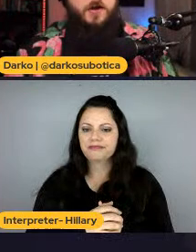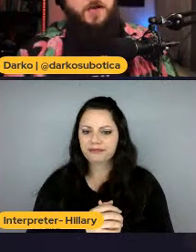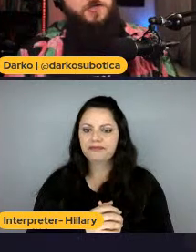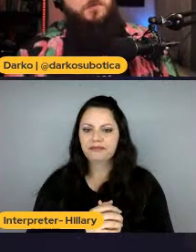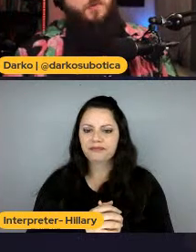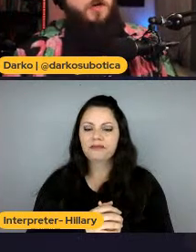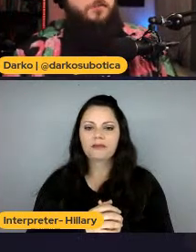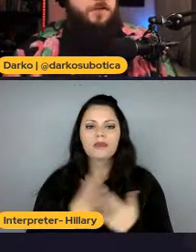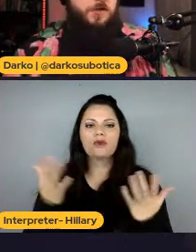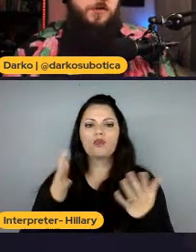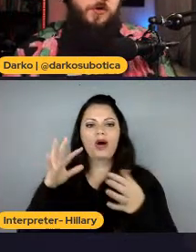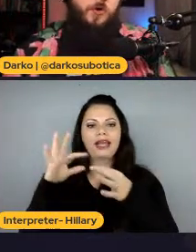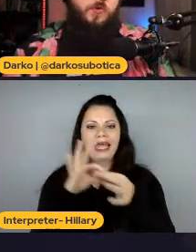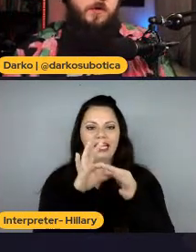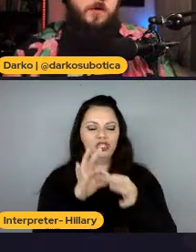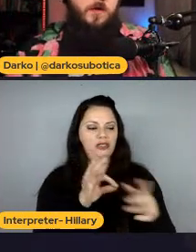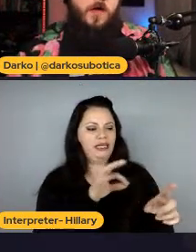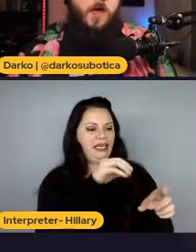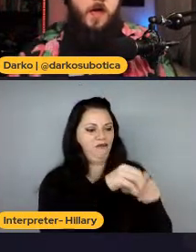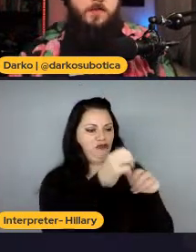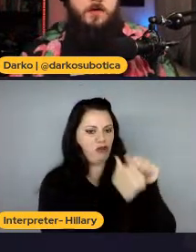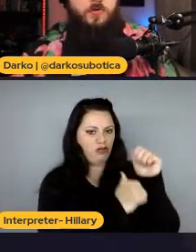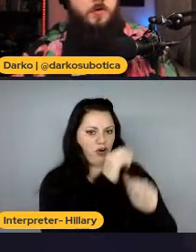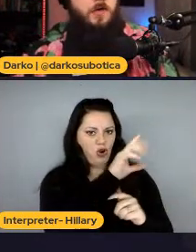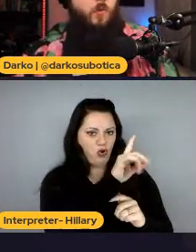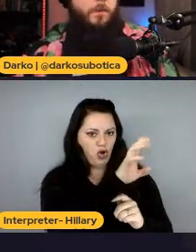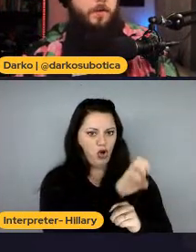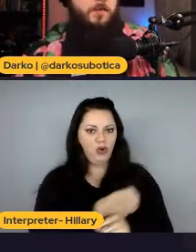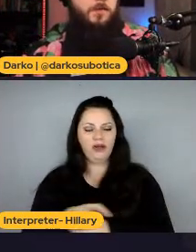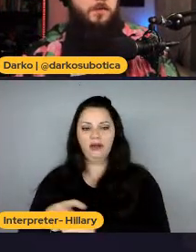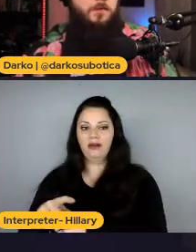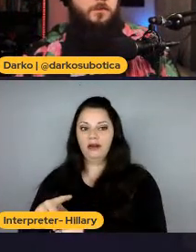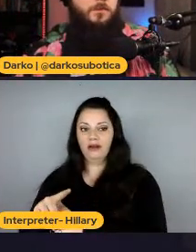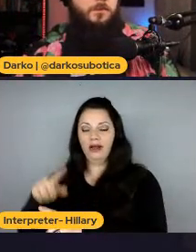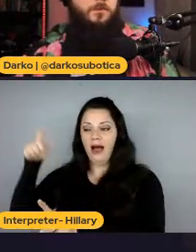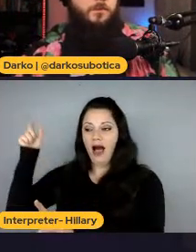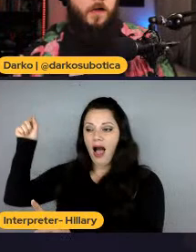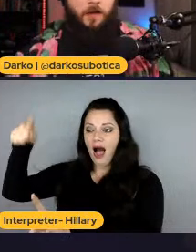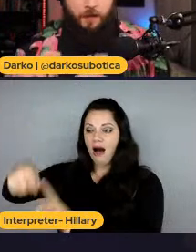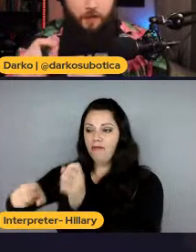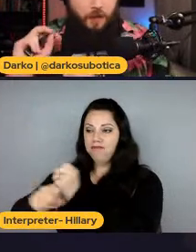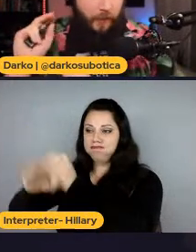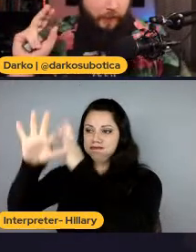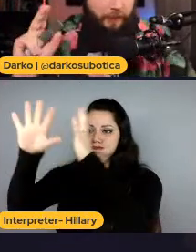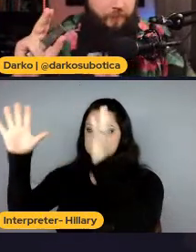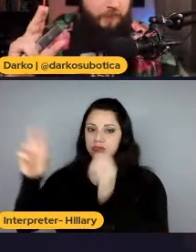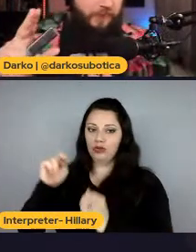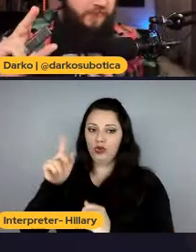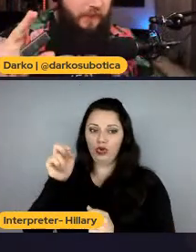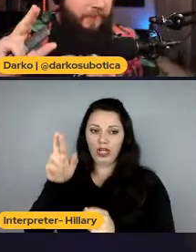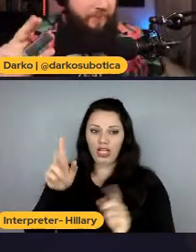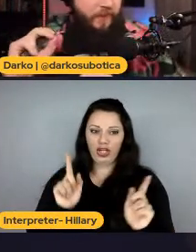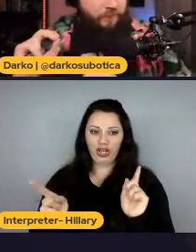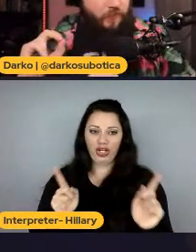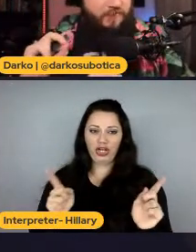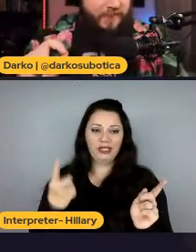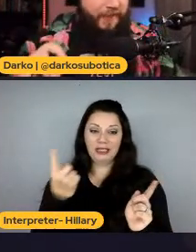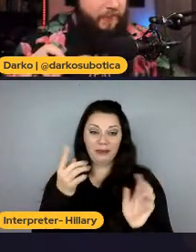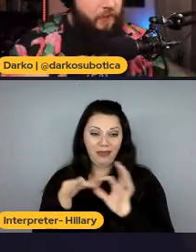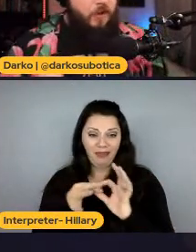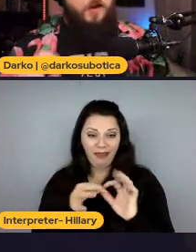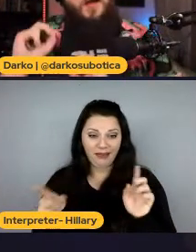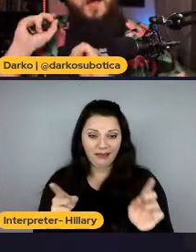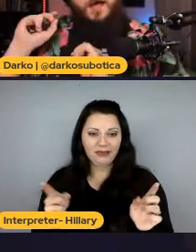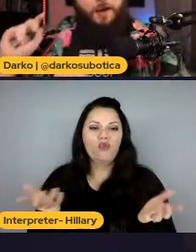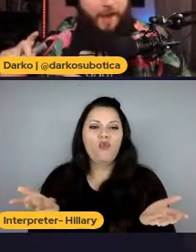What's the connection between infrastructure as code and the nuclear weapons? I'll leave you on this cliffhanger for a